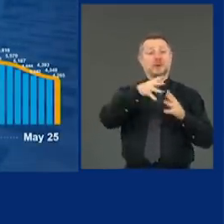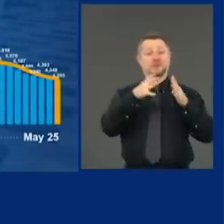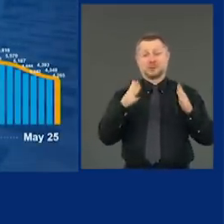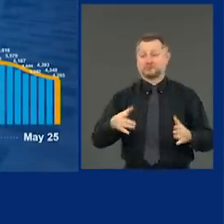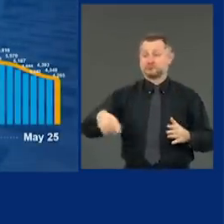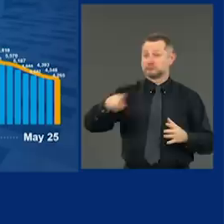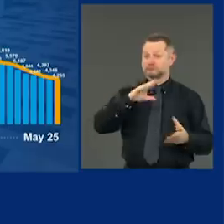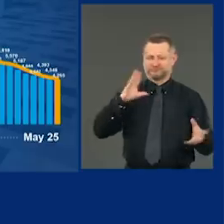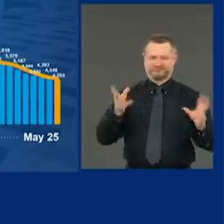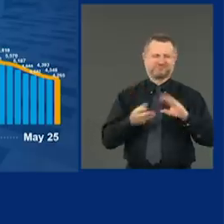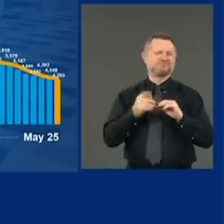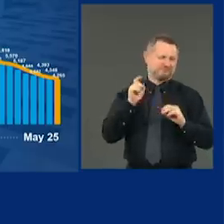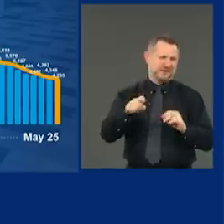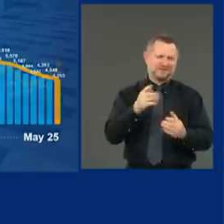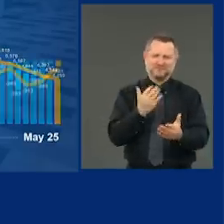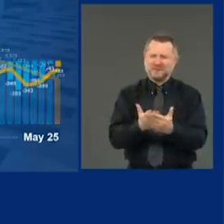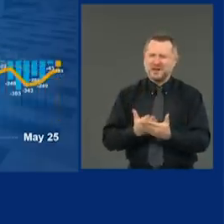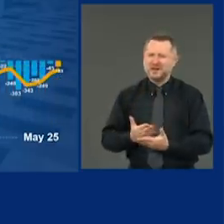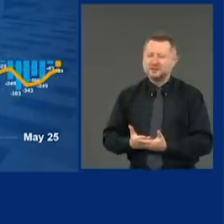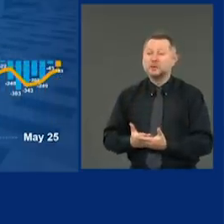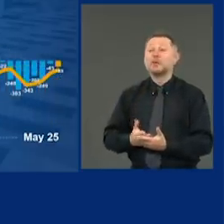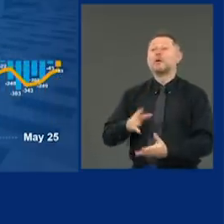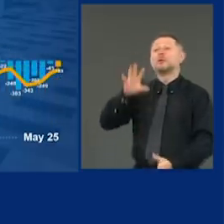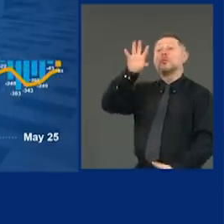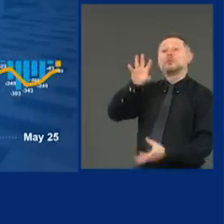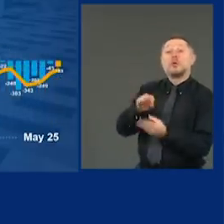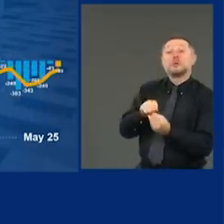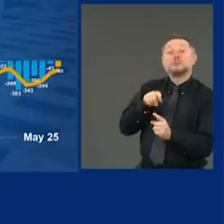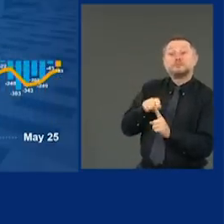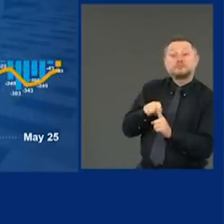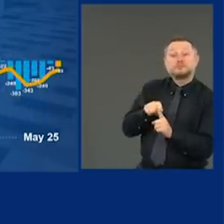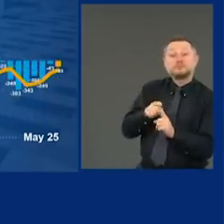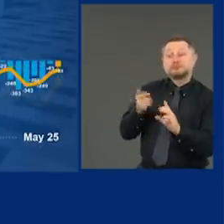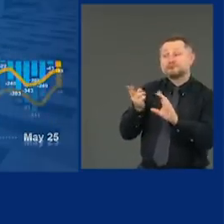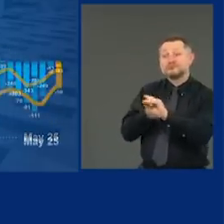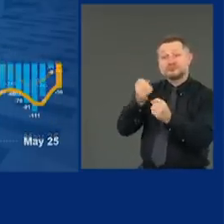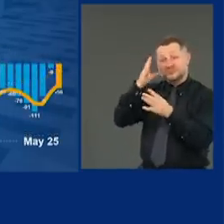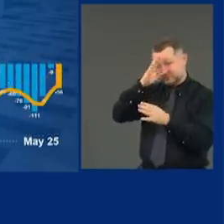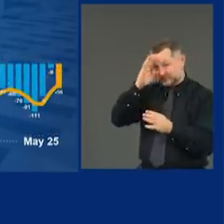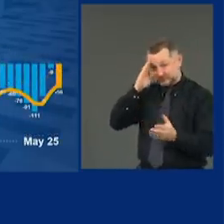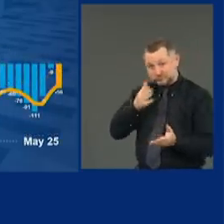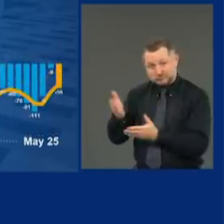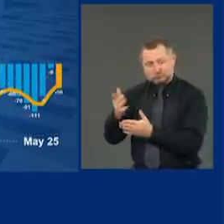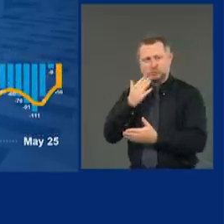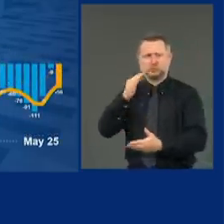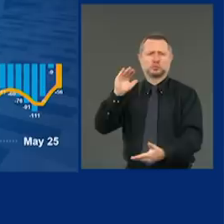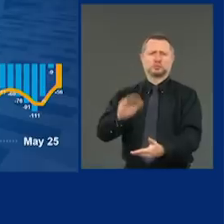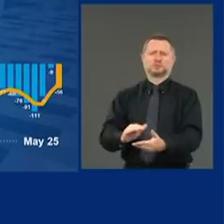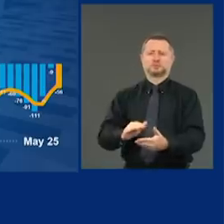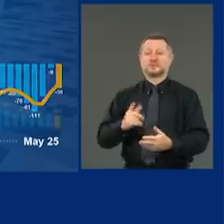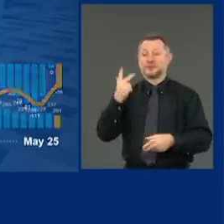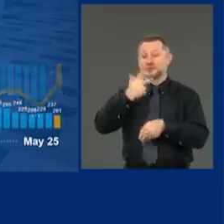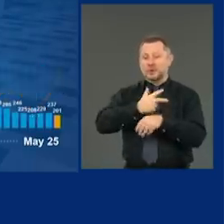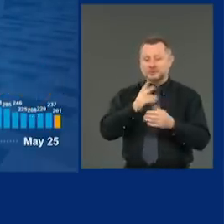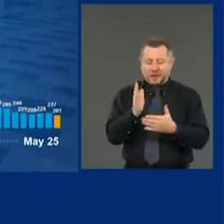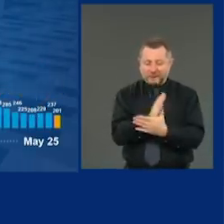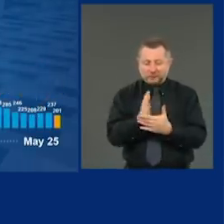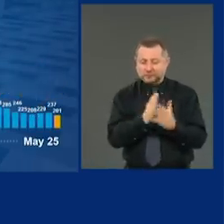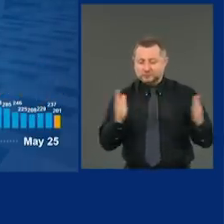of hospitalizations down. Great news. Rolling average down. Number of intubations